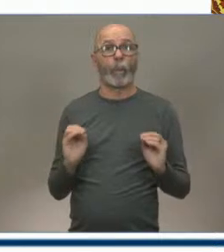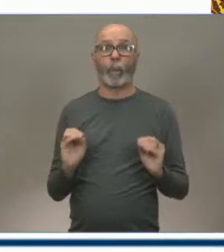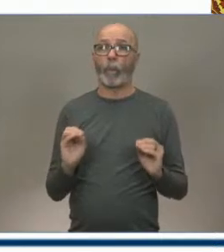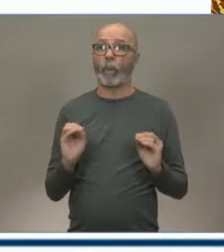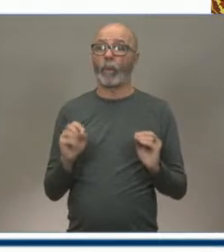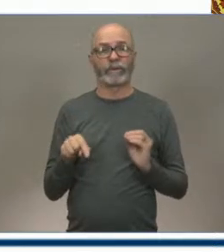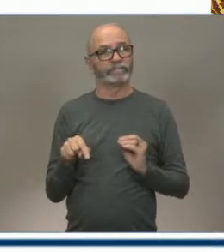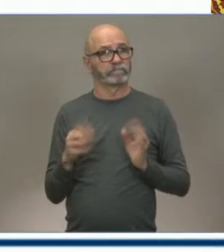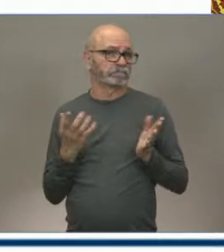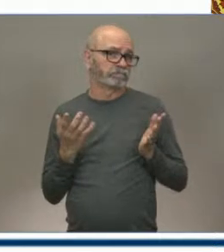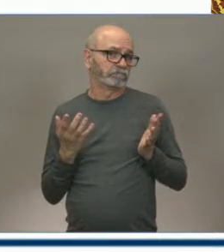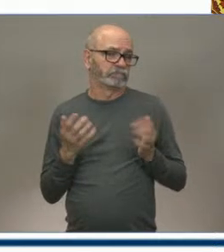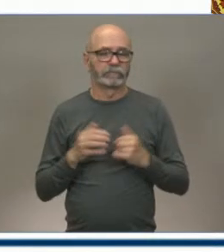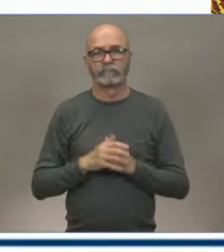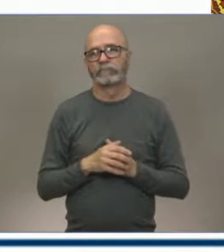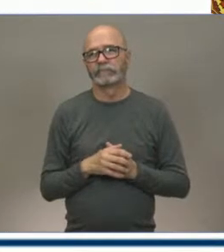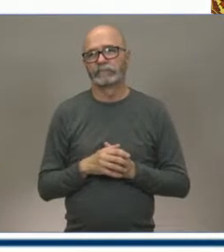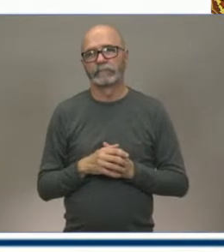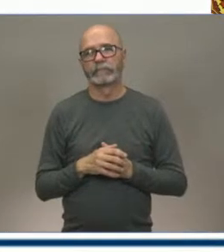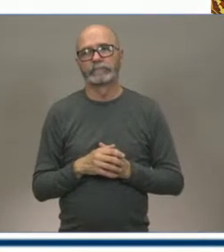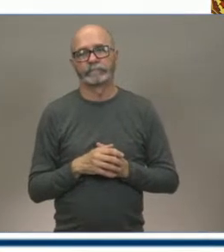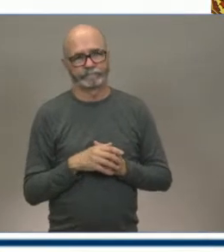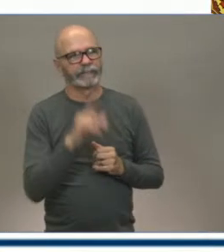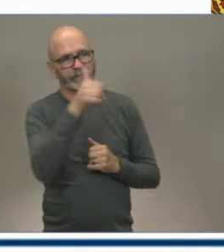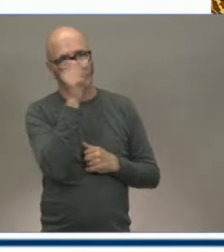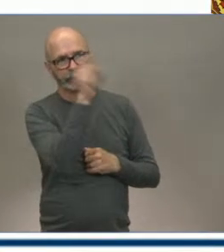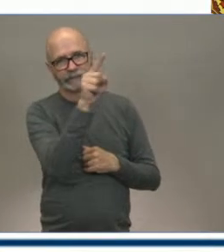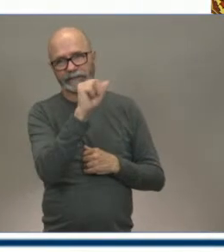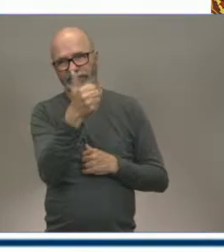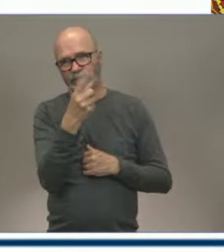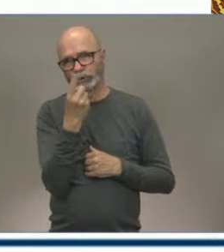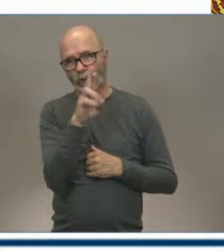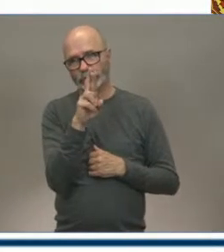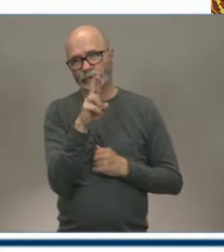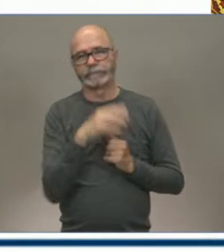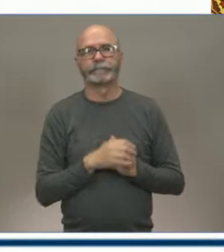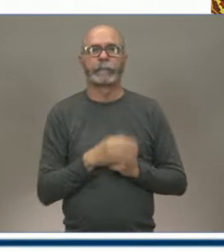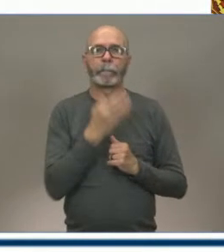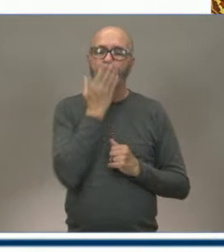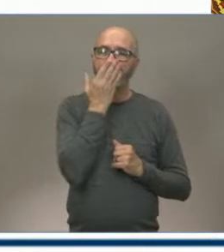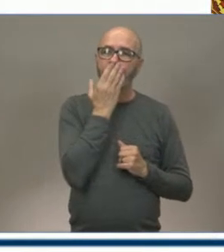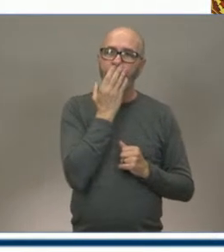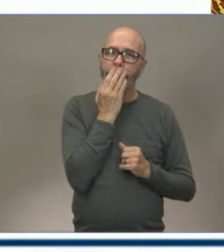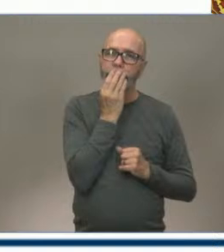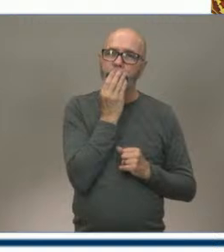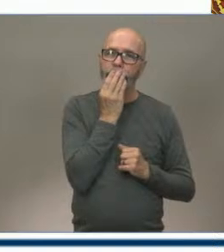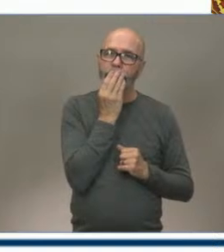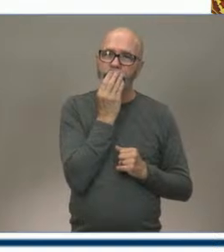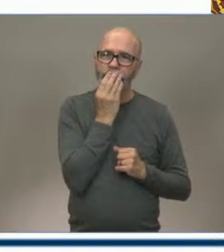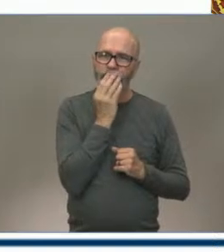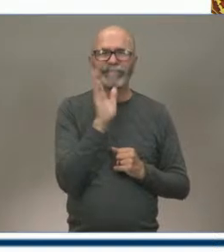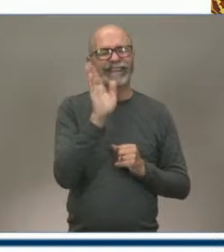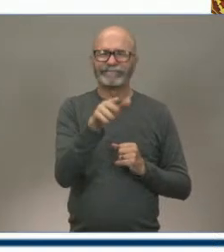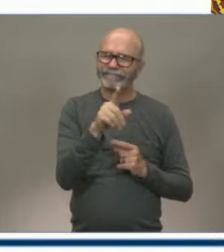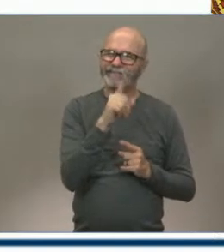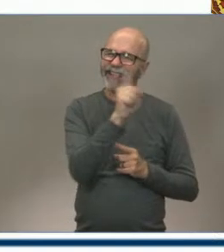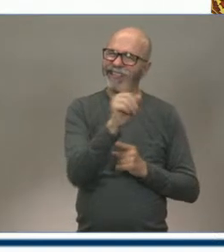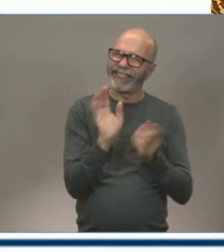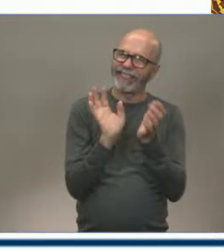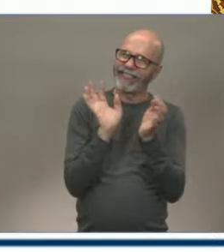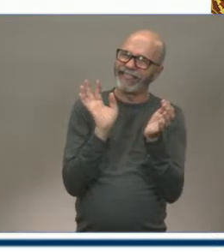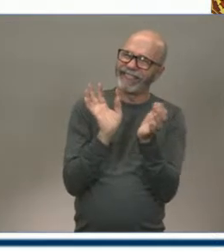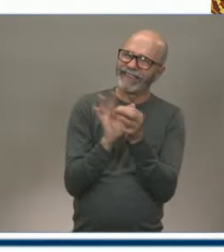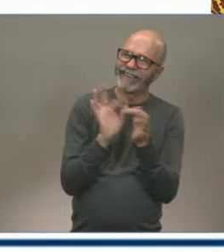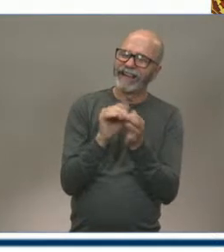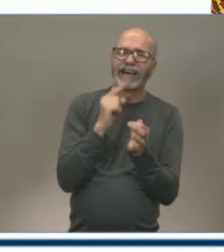Thank you. And just switching gears here to the vaccine for Dr. Strang. Just during that last briefing, you spoke of the different professions that can help with the distribution of the vaccine,